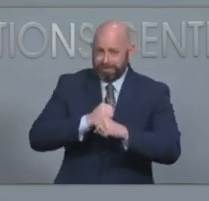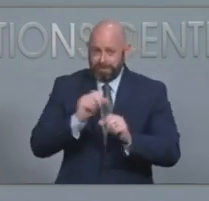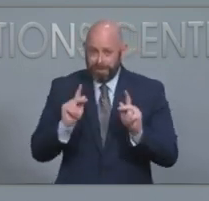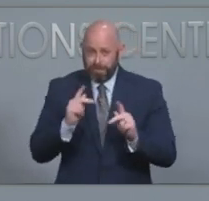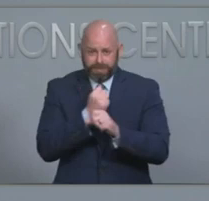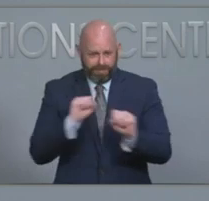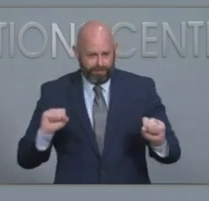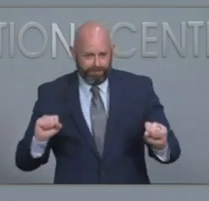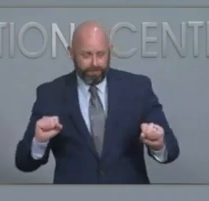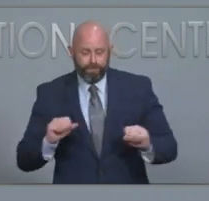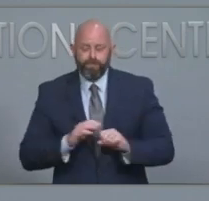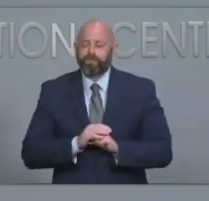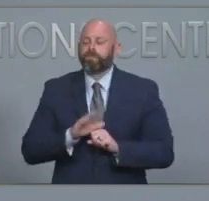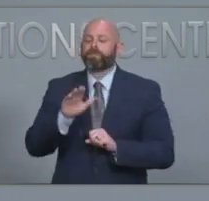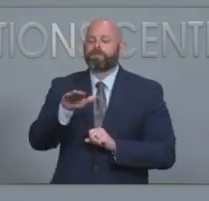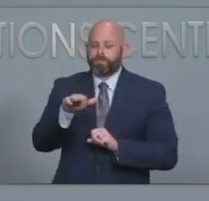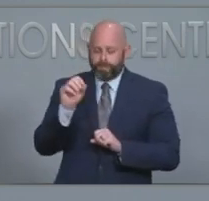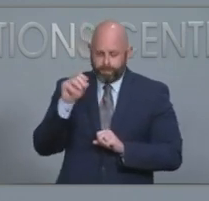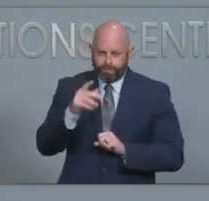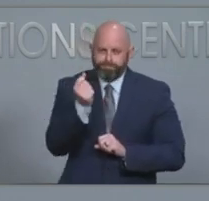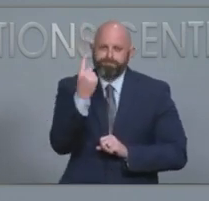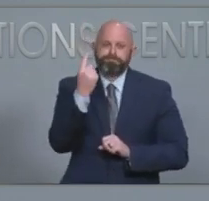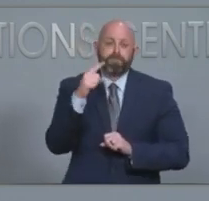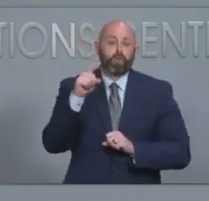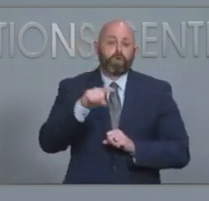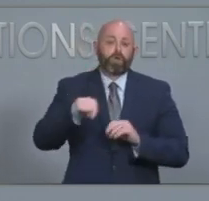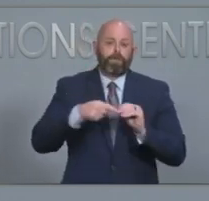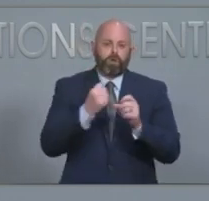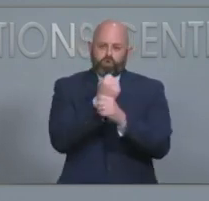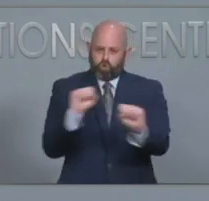question is around security of elections in North Carolina